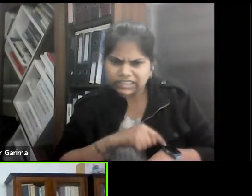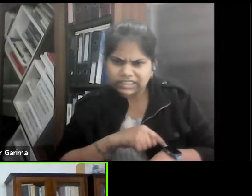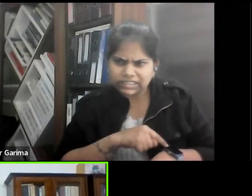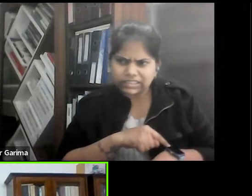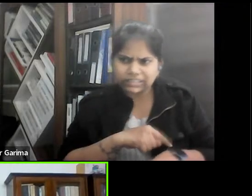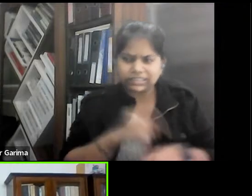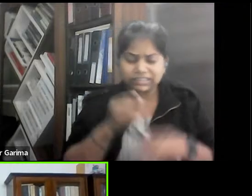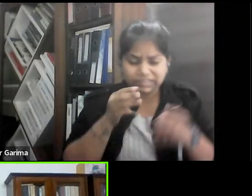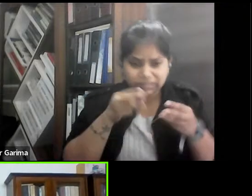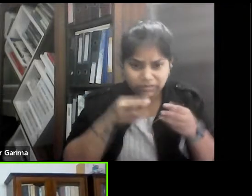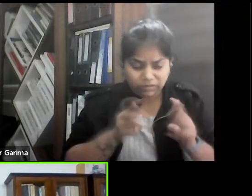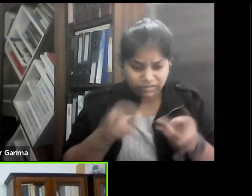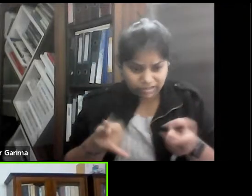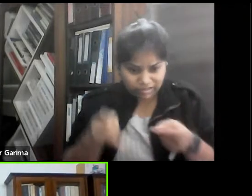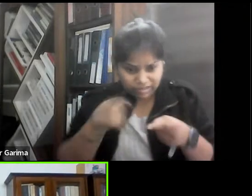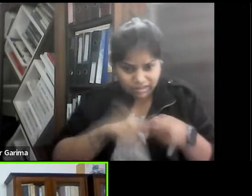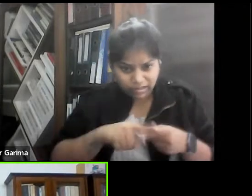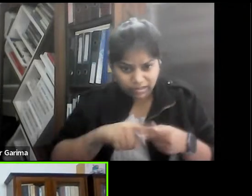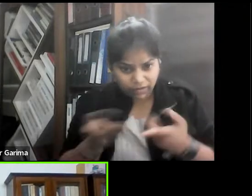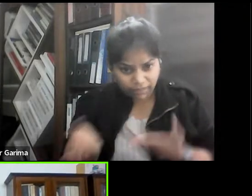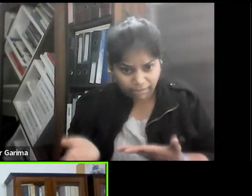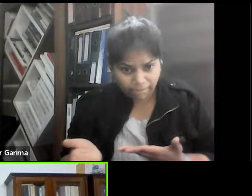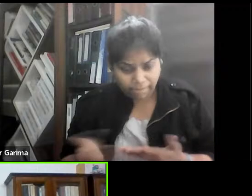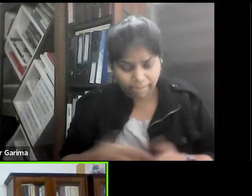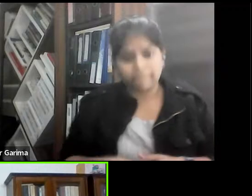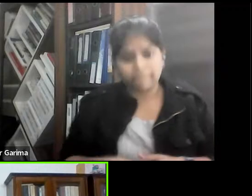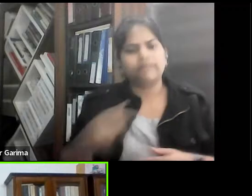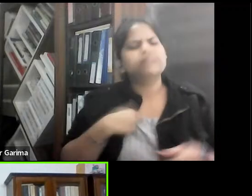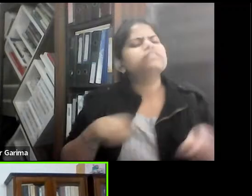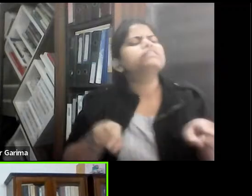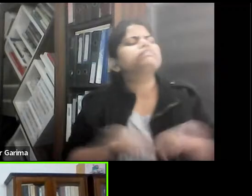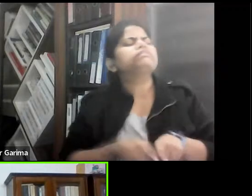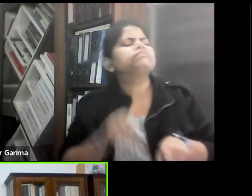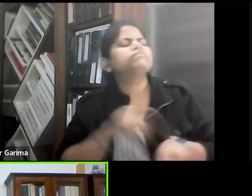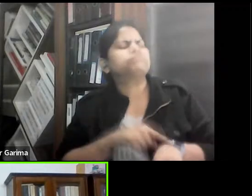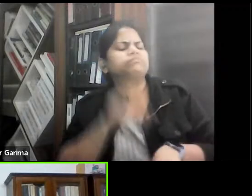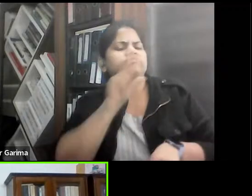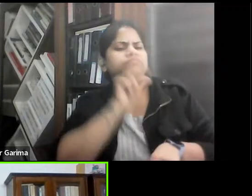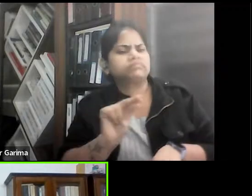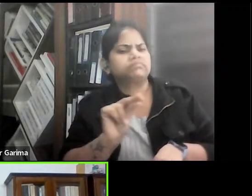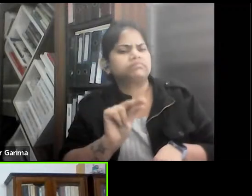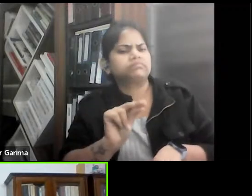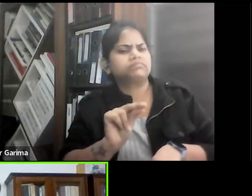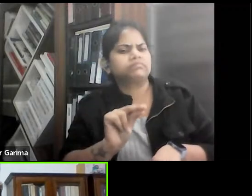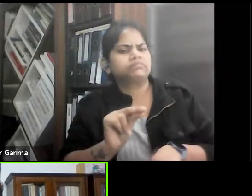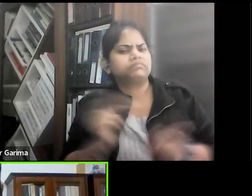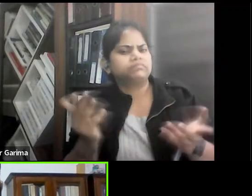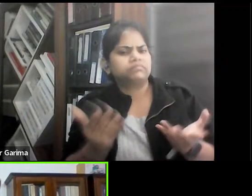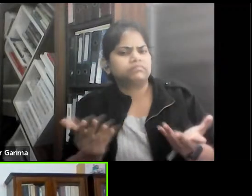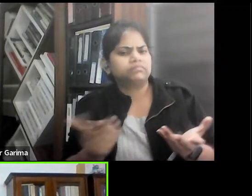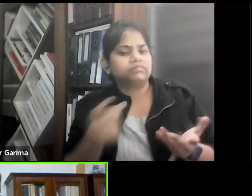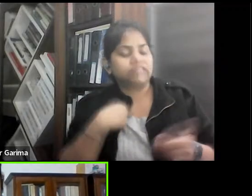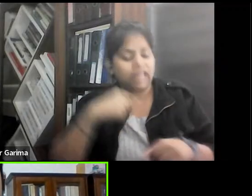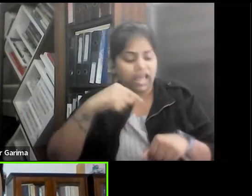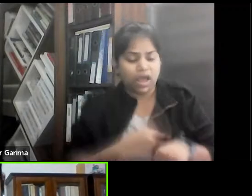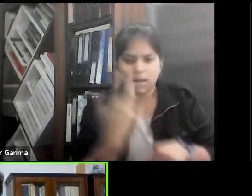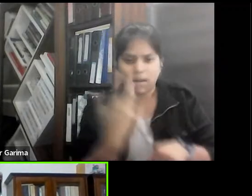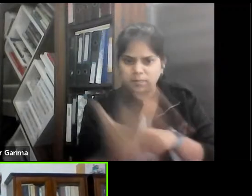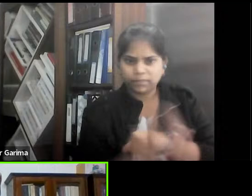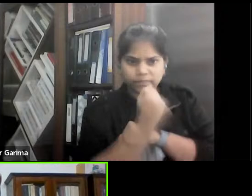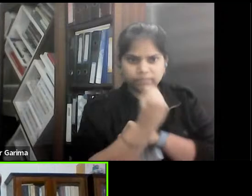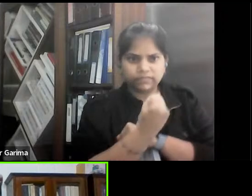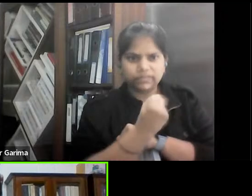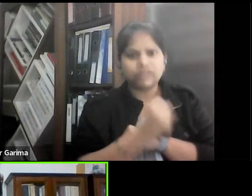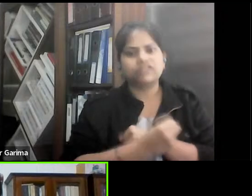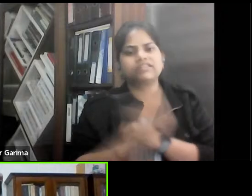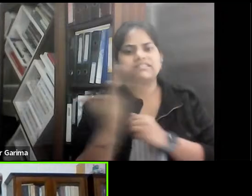it happens, but at the same time, we must also take this, opportunity to make the most of